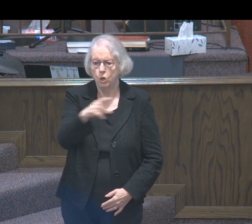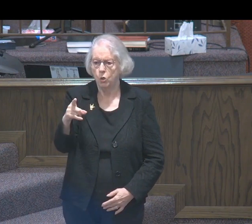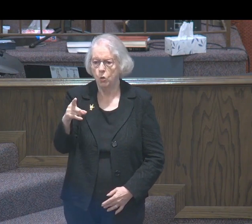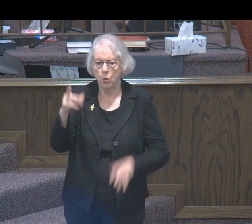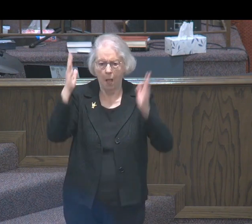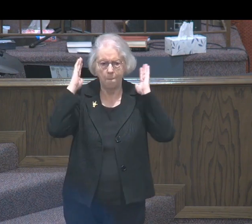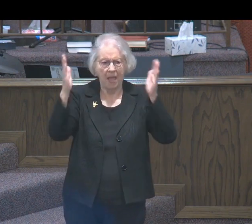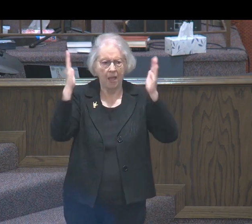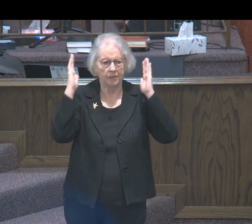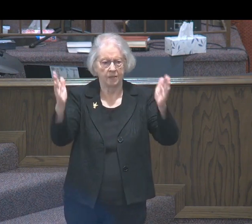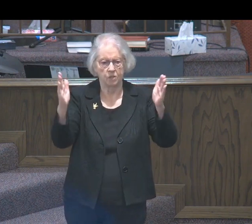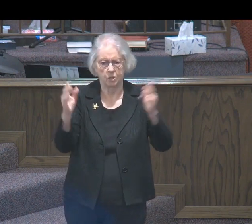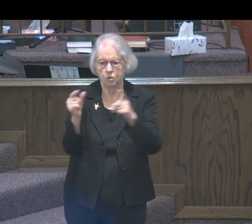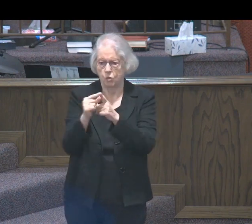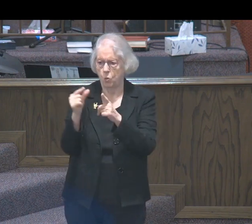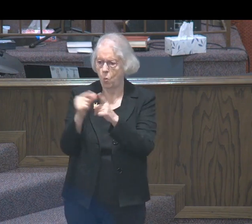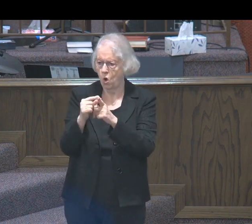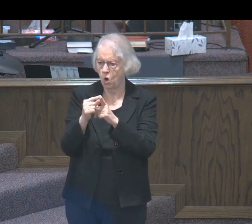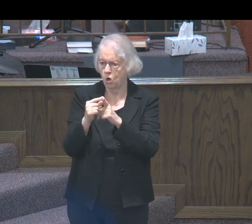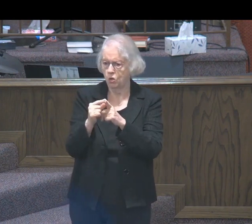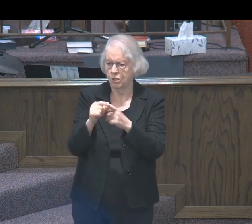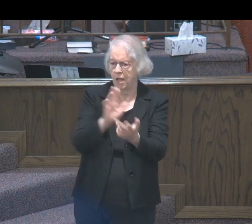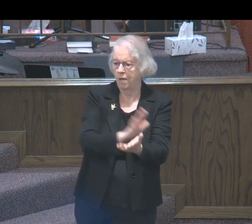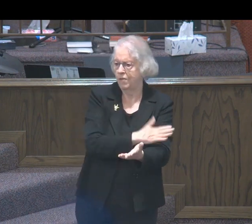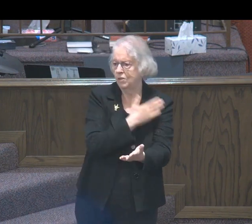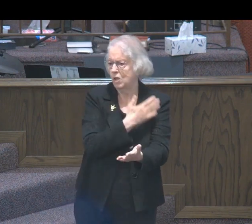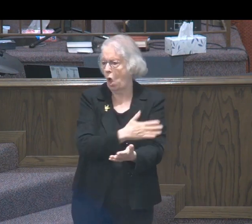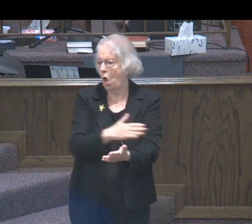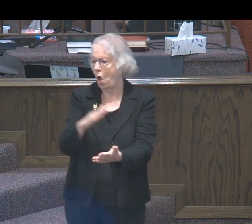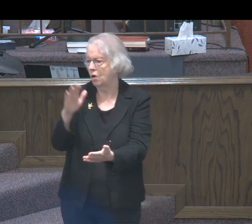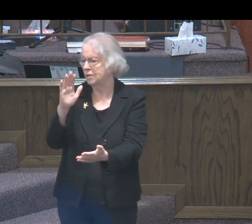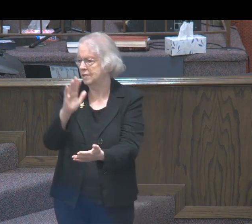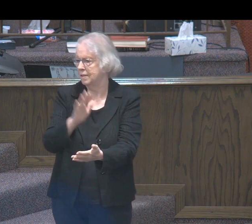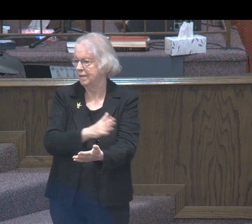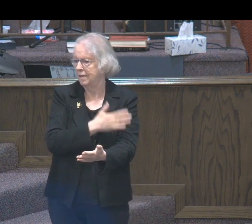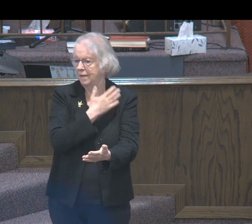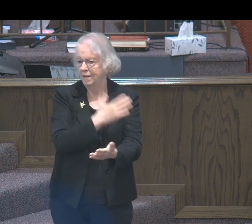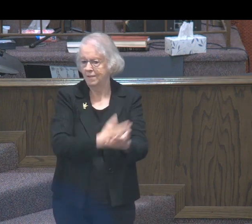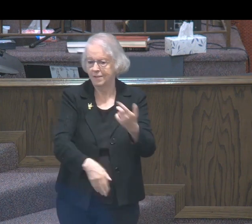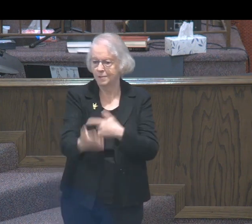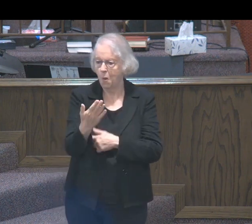to the words of the songs today?